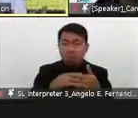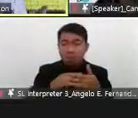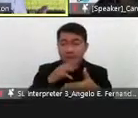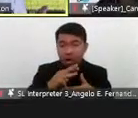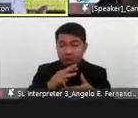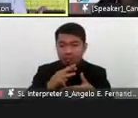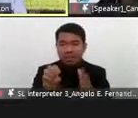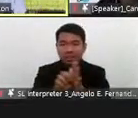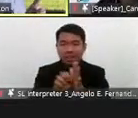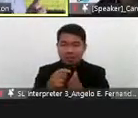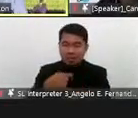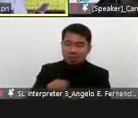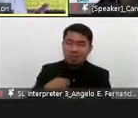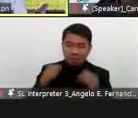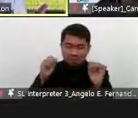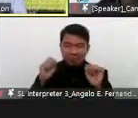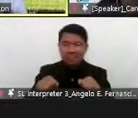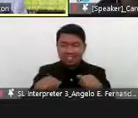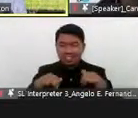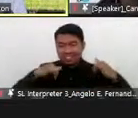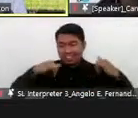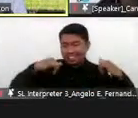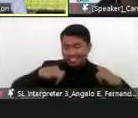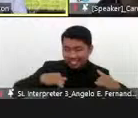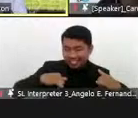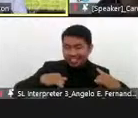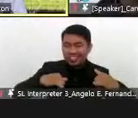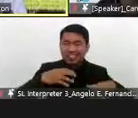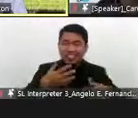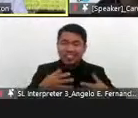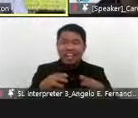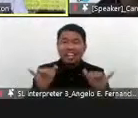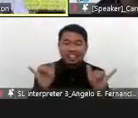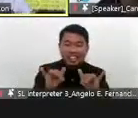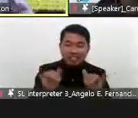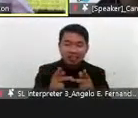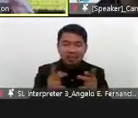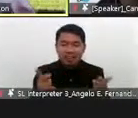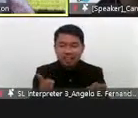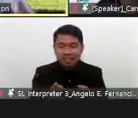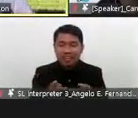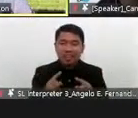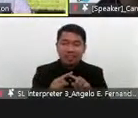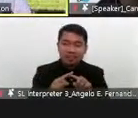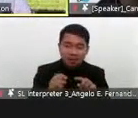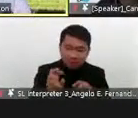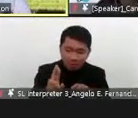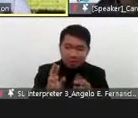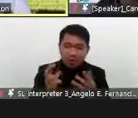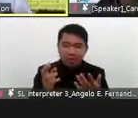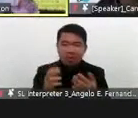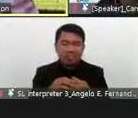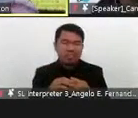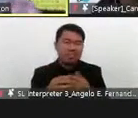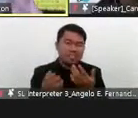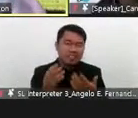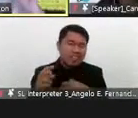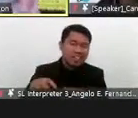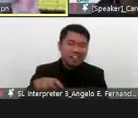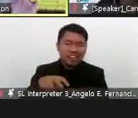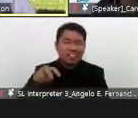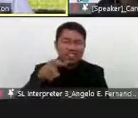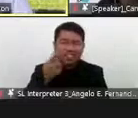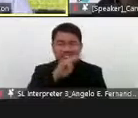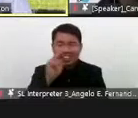example, Bobby and I can sit in the same space and Camille and I can sit in the same space, where otherwise one of us would have had to have traveled all the way between Manila